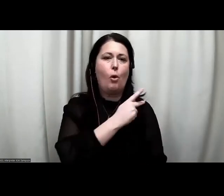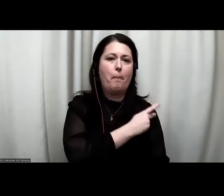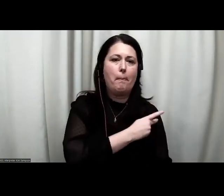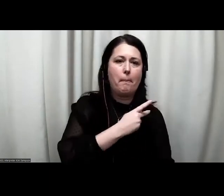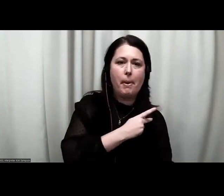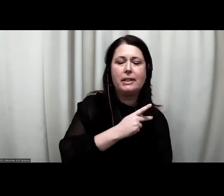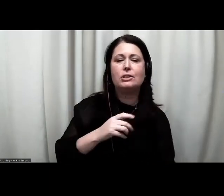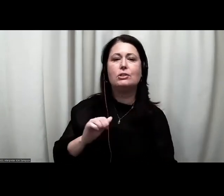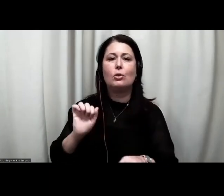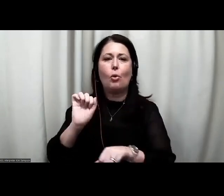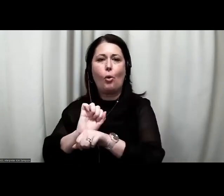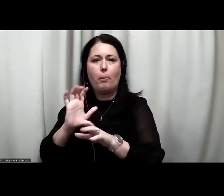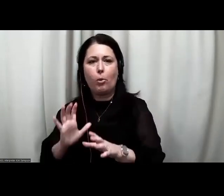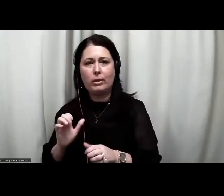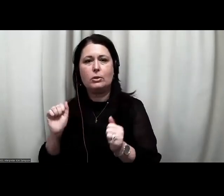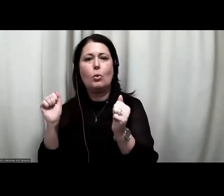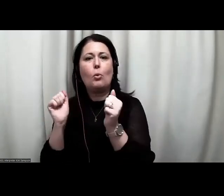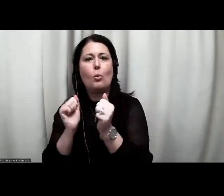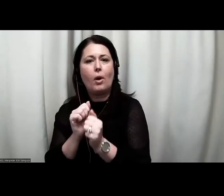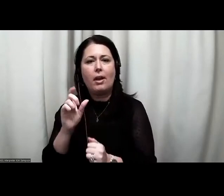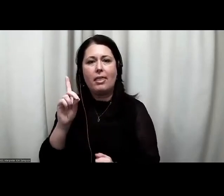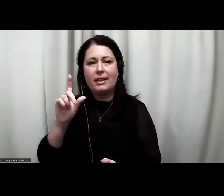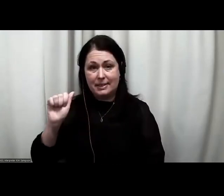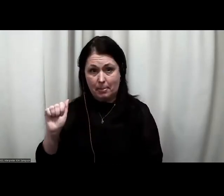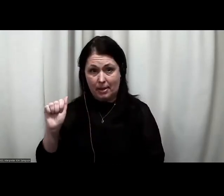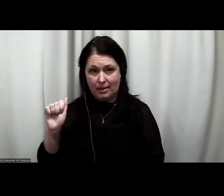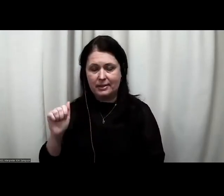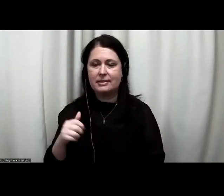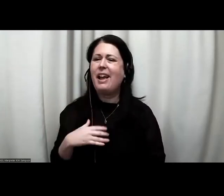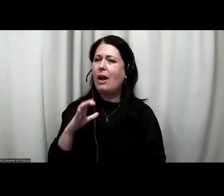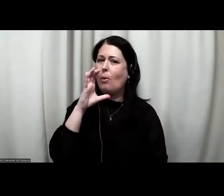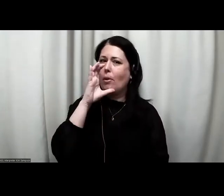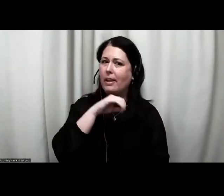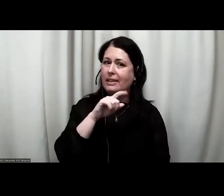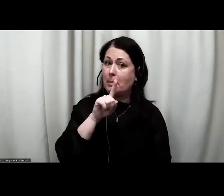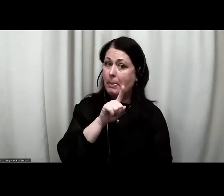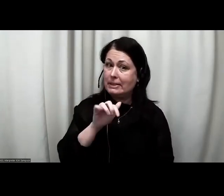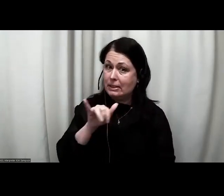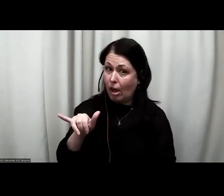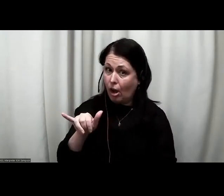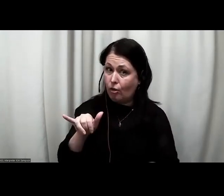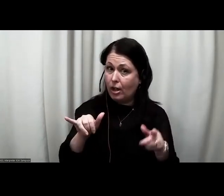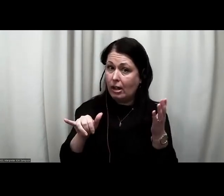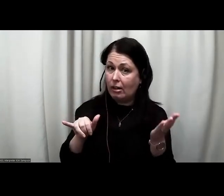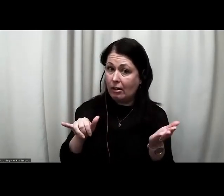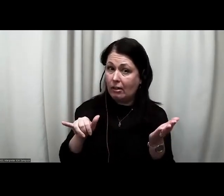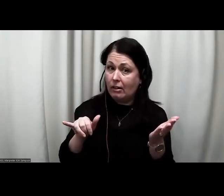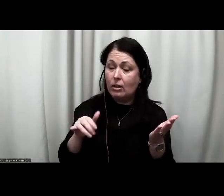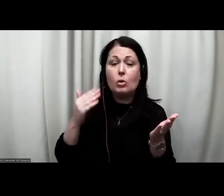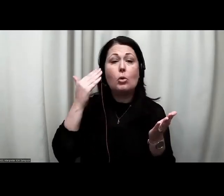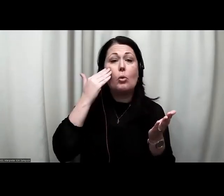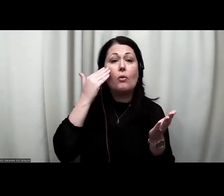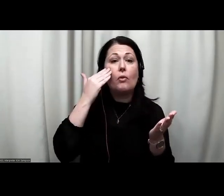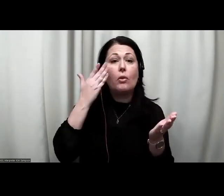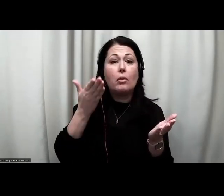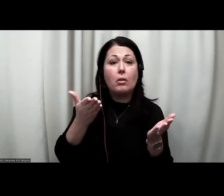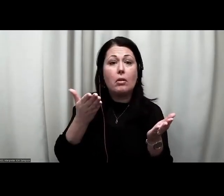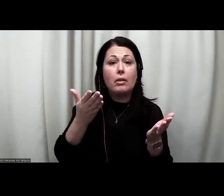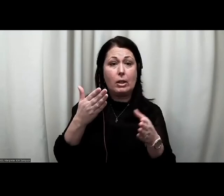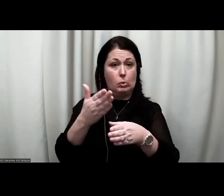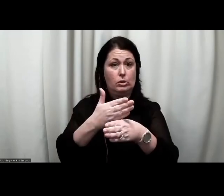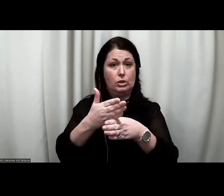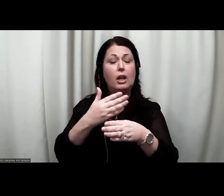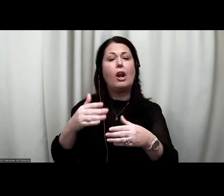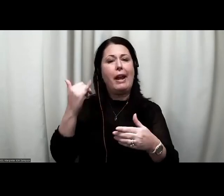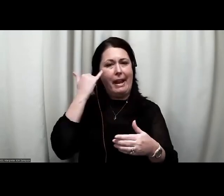disabilities, I would guess that our panelists and or Zari here do know of ones that exist. So we'll be sure to